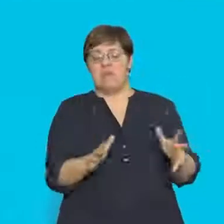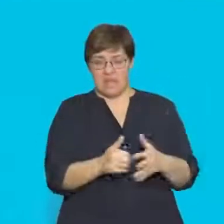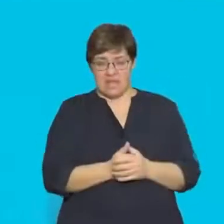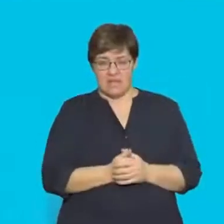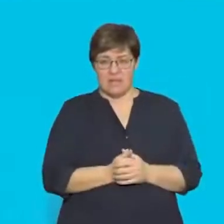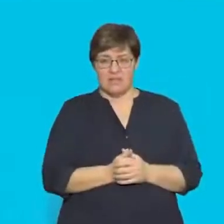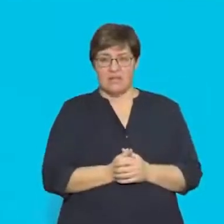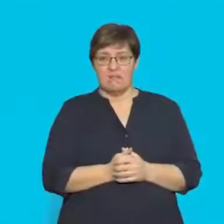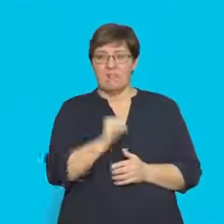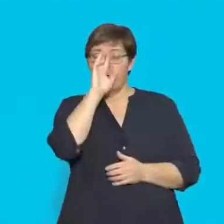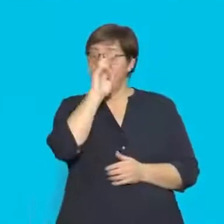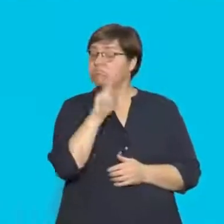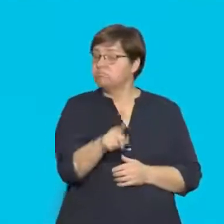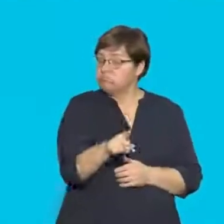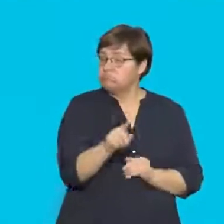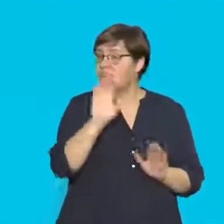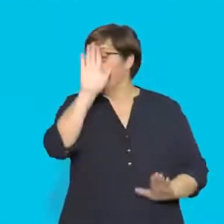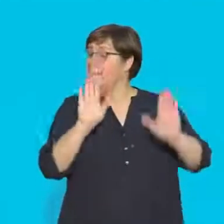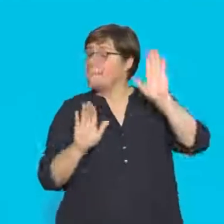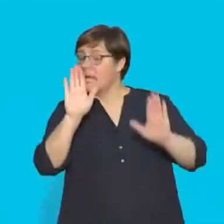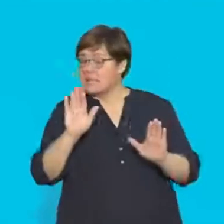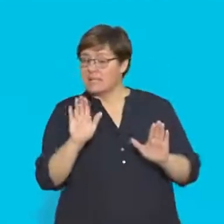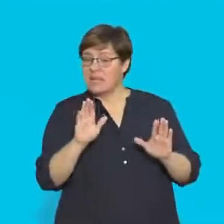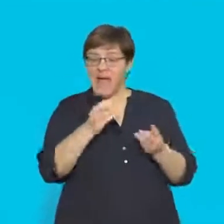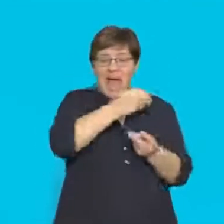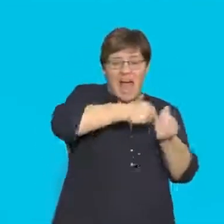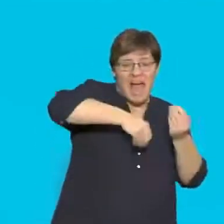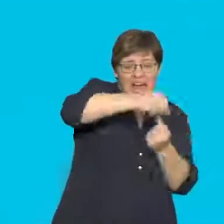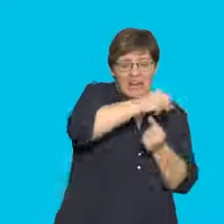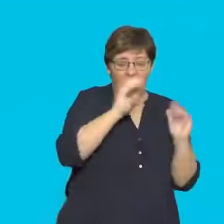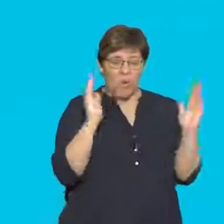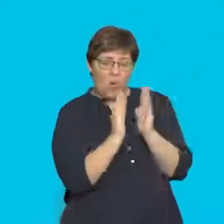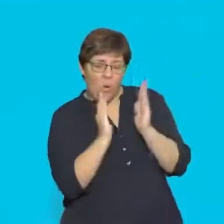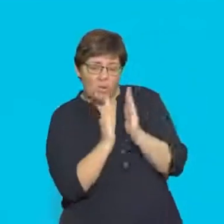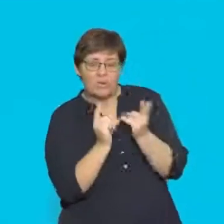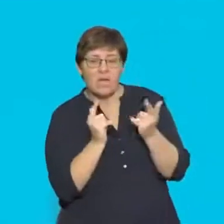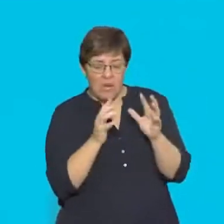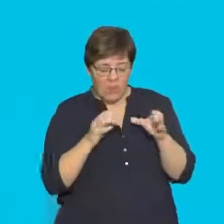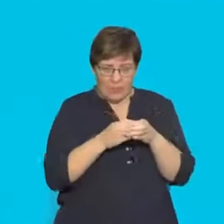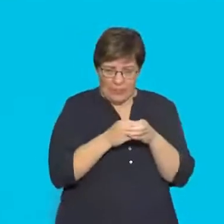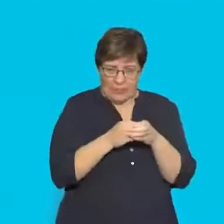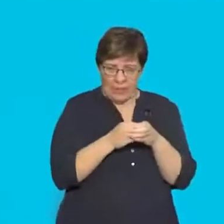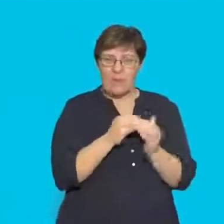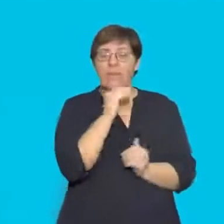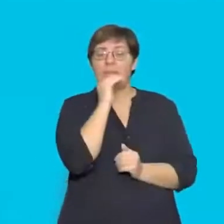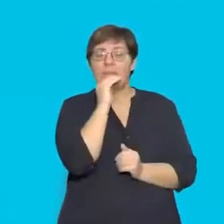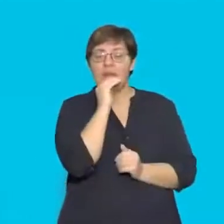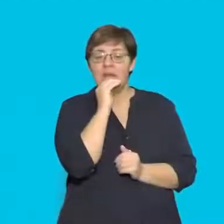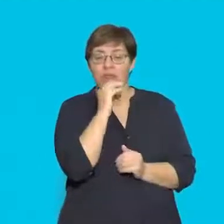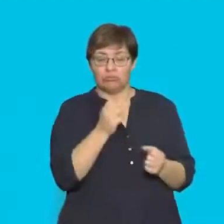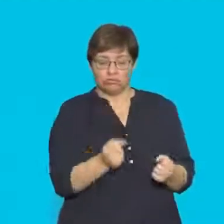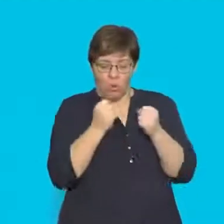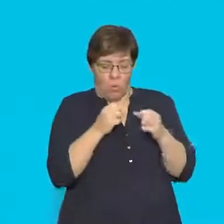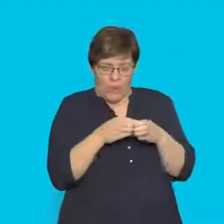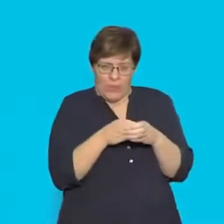strength. And we recognized when the pattern, when those iron filings are closer together and they're all clustered together, that means the